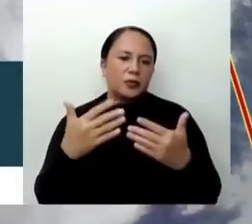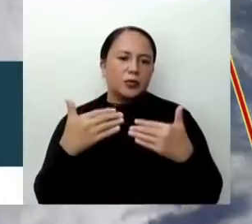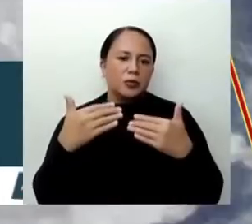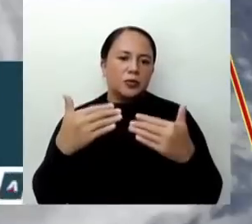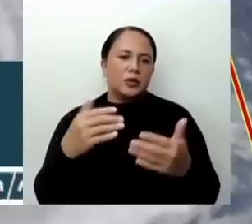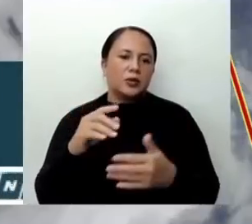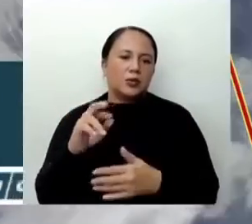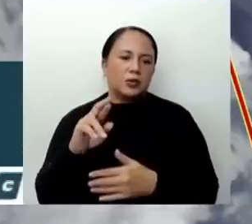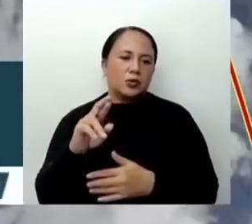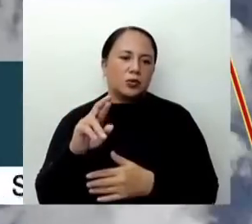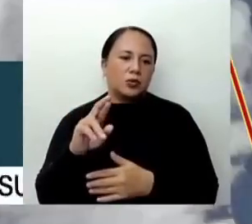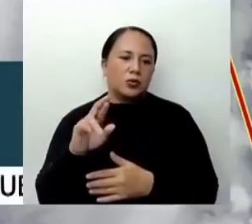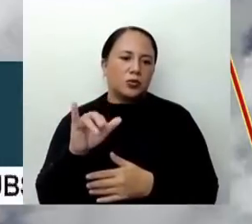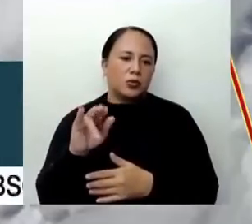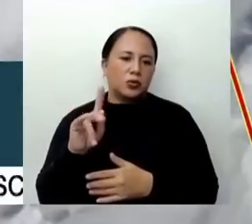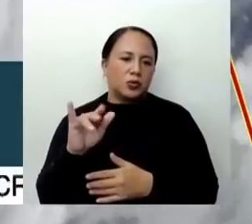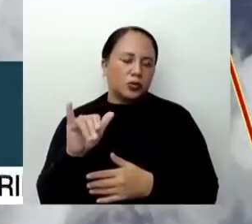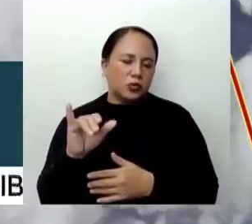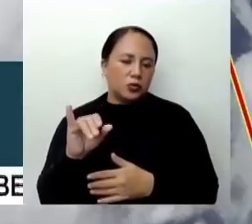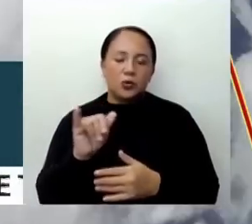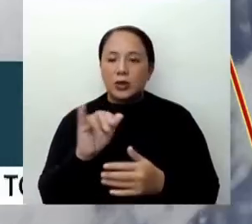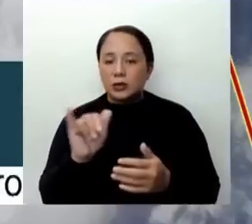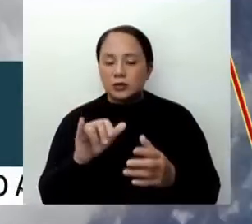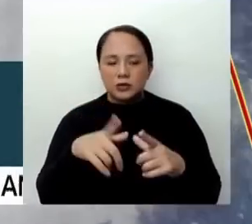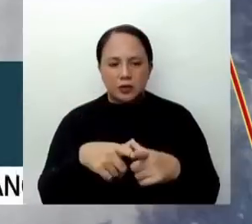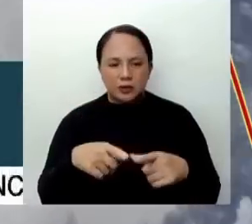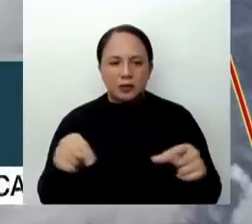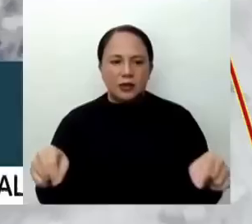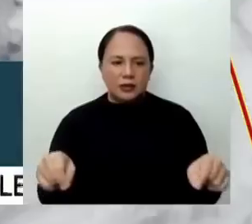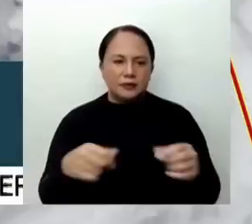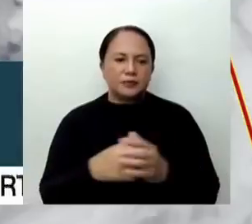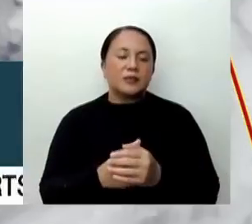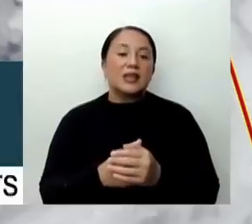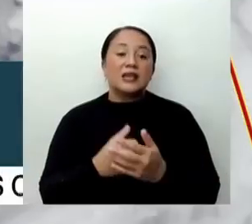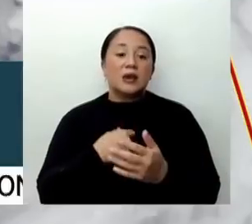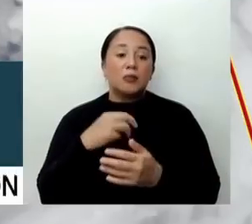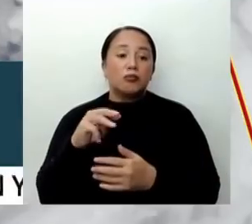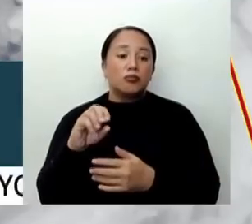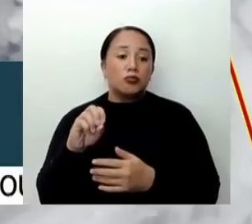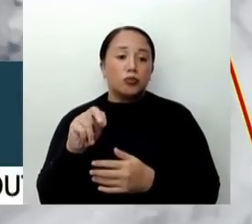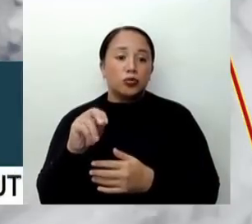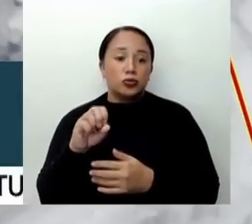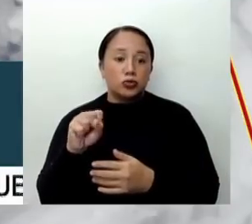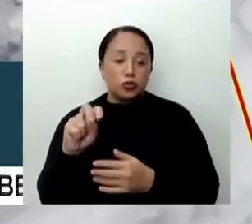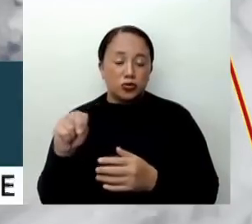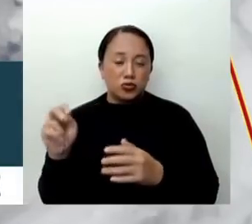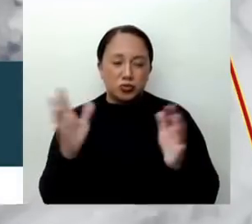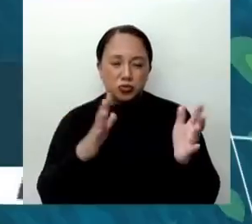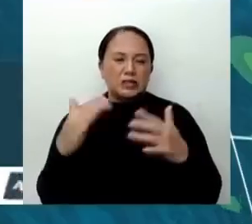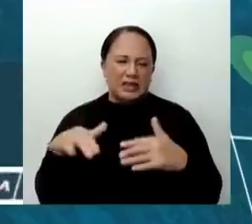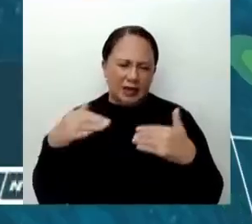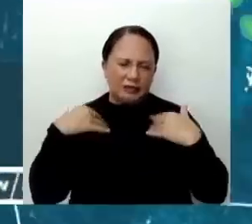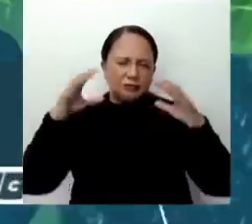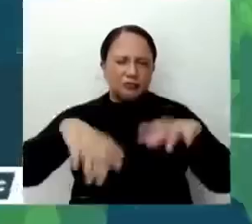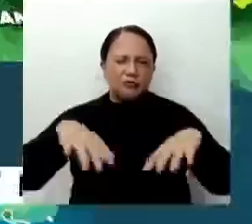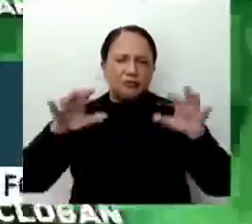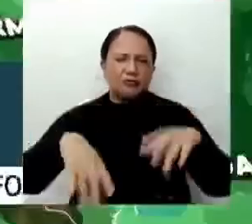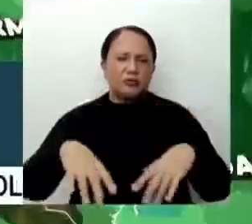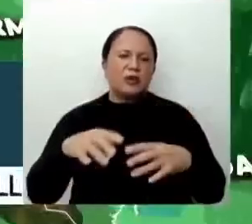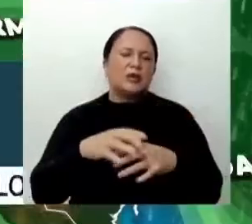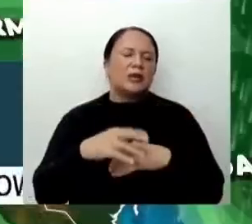Ryukyu Islands of southern Japan. The monsoon rains from the enhanced habagat will bring heavier rains over Ilocos region, western